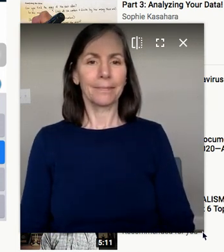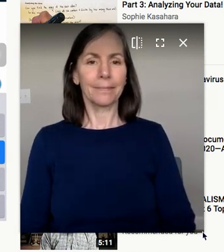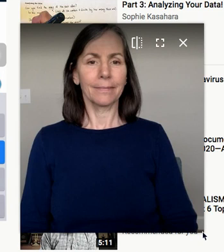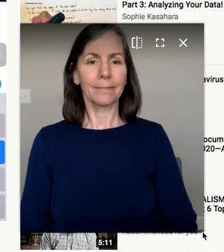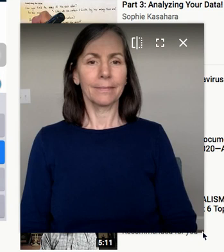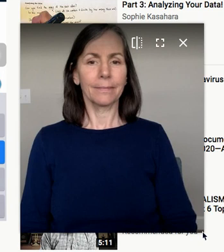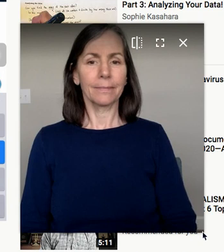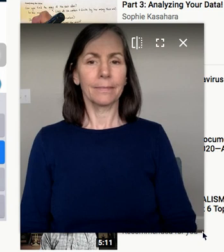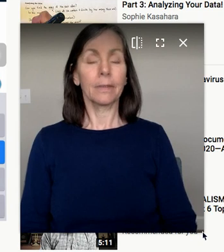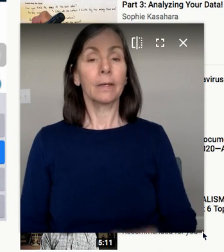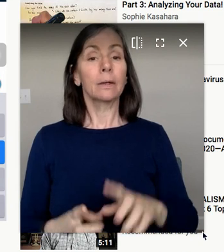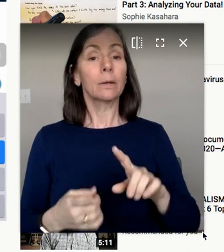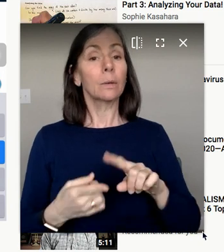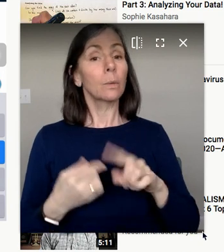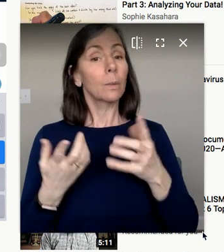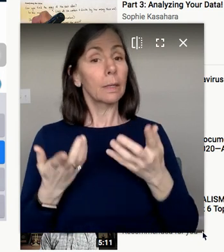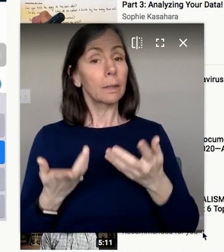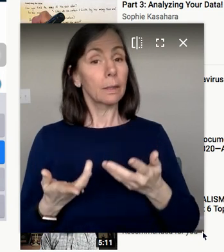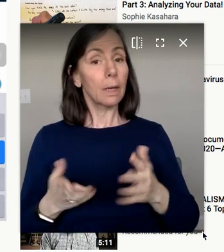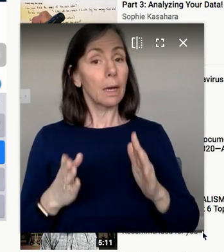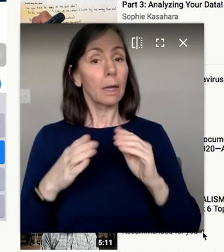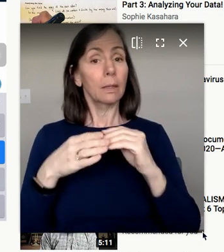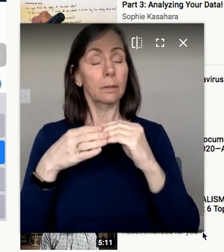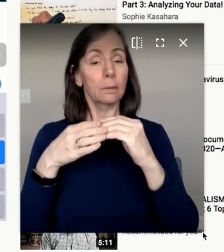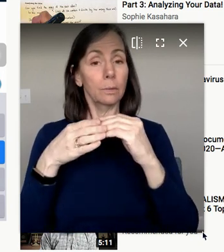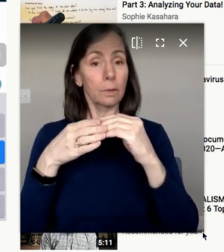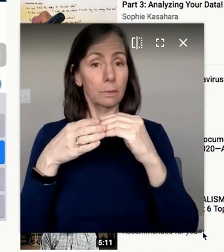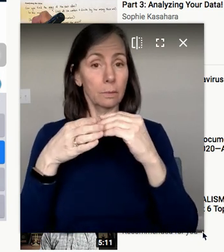When you're done, you can scroll